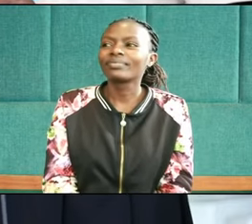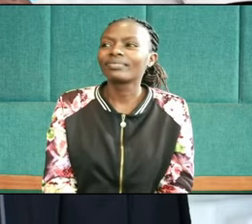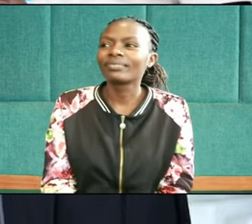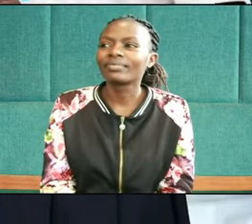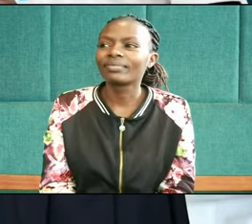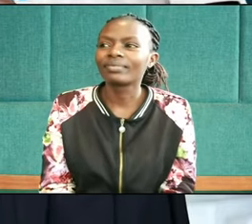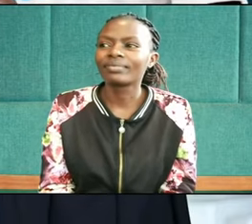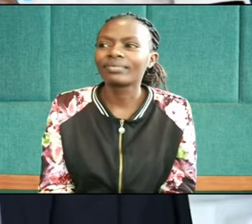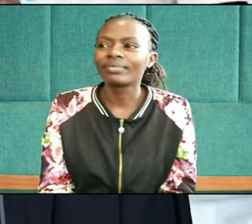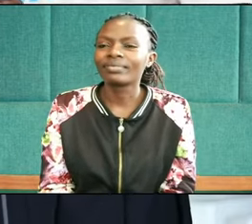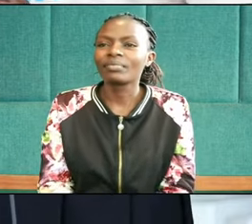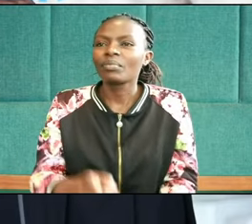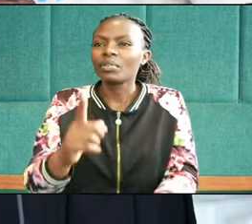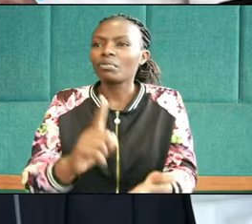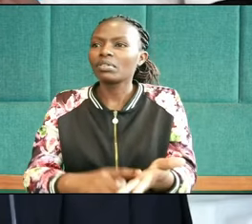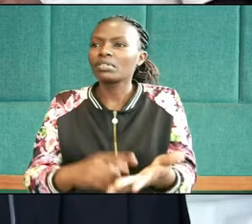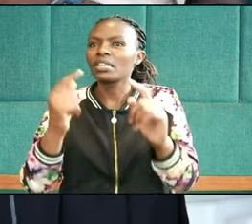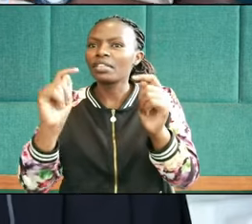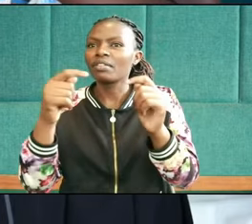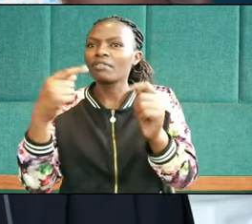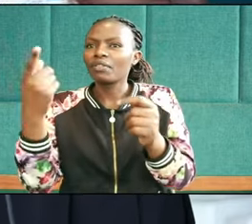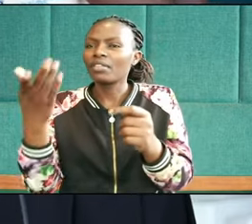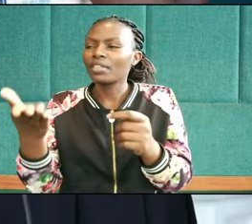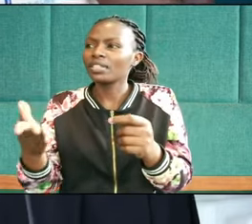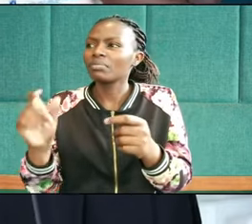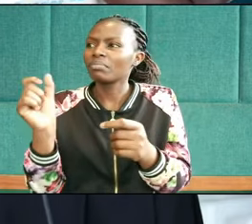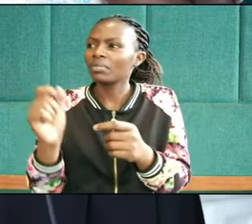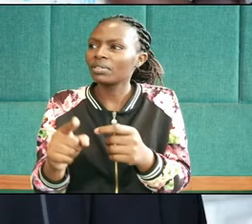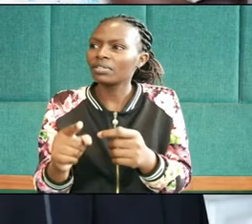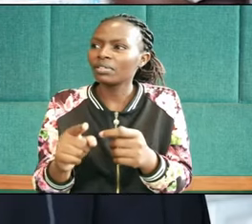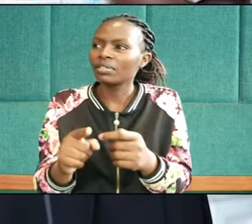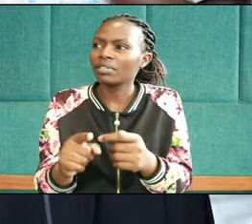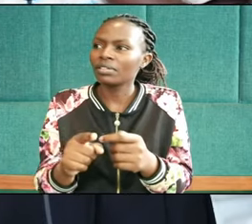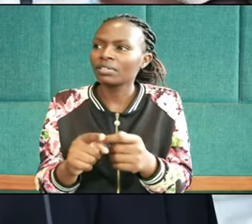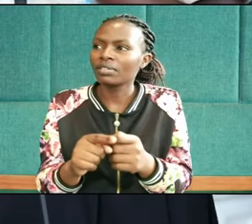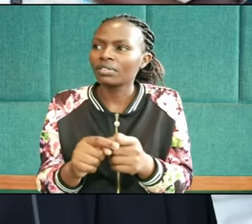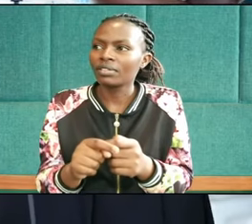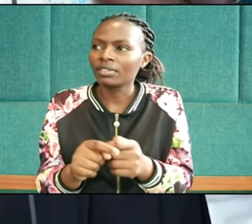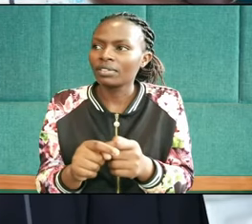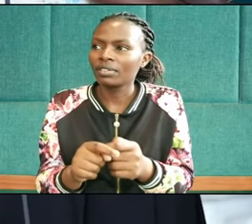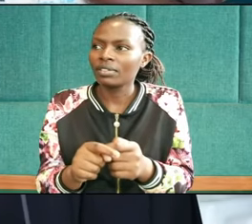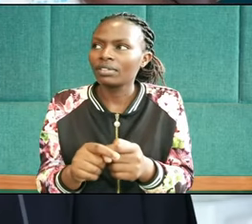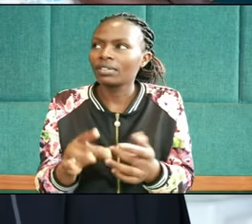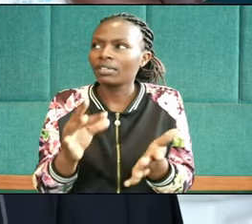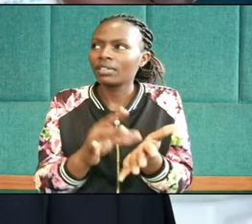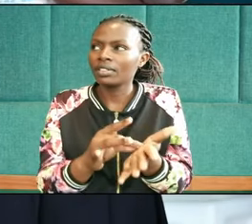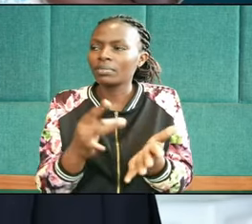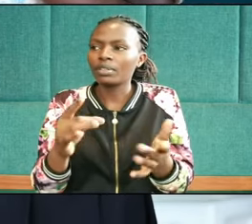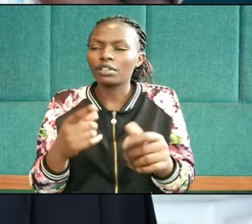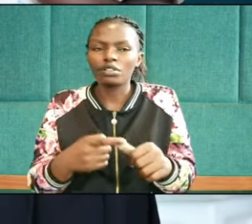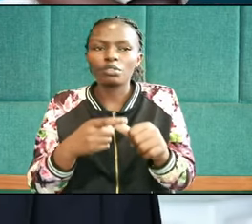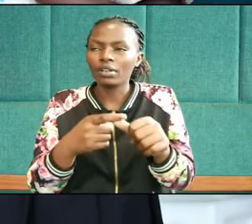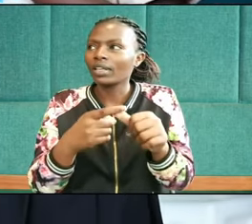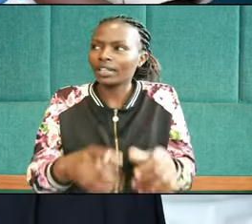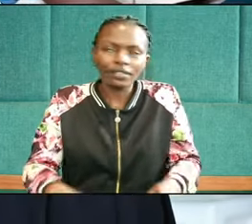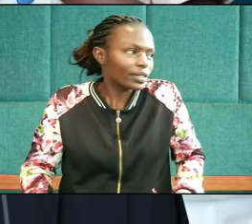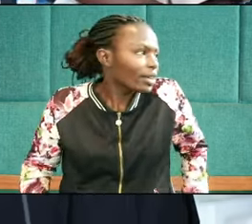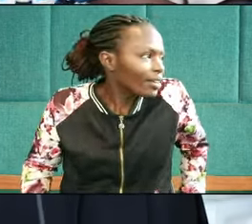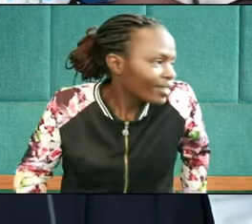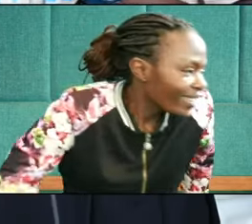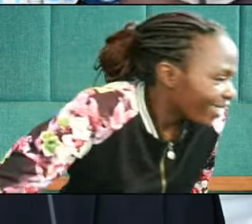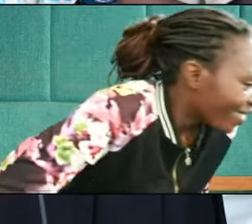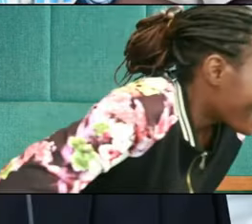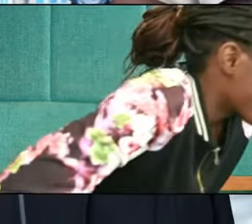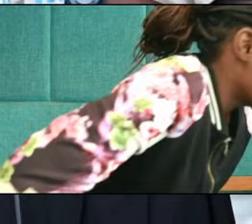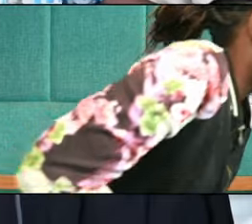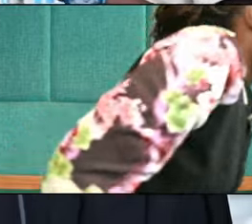Lucinda, what is the theme for this month? Our theme this month is spiritual gifts and ministries.